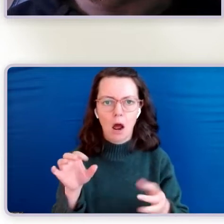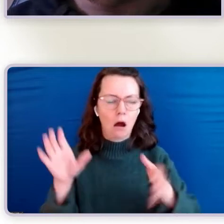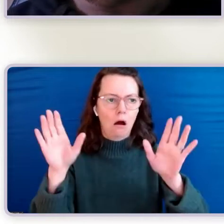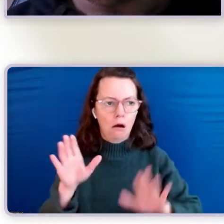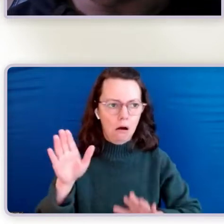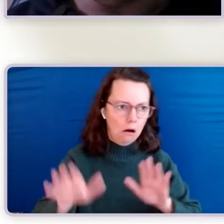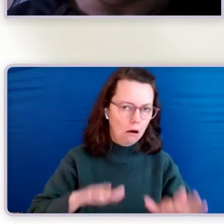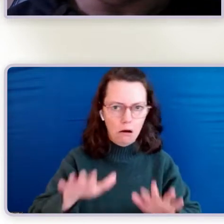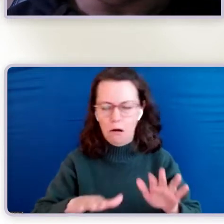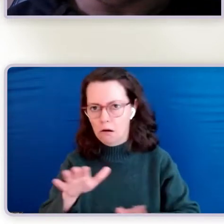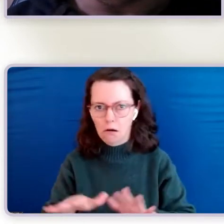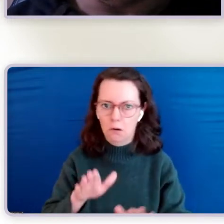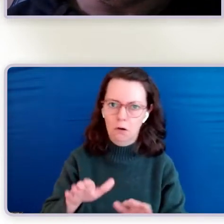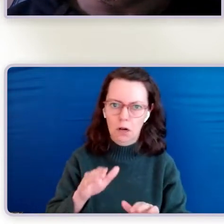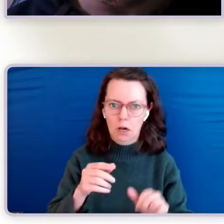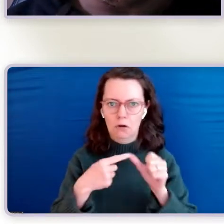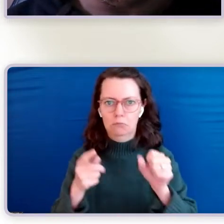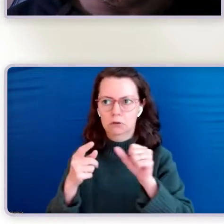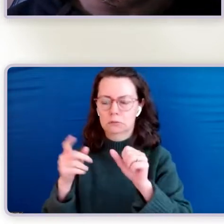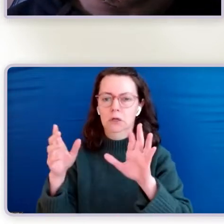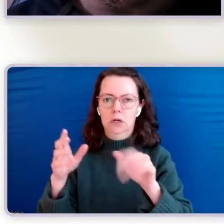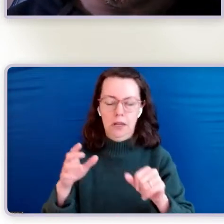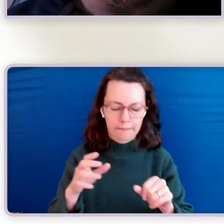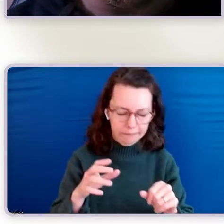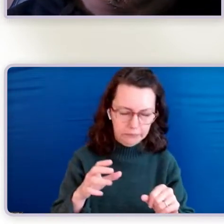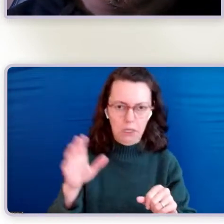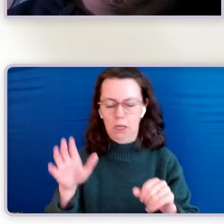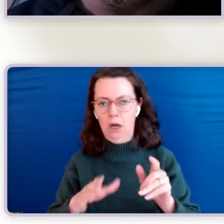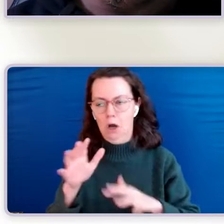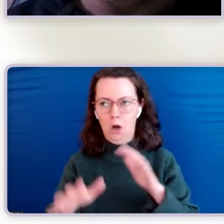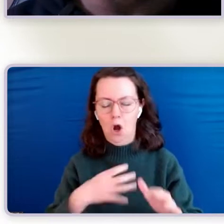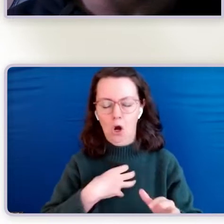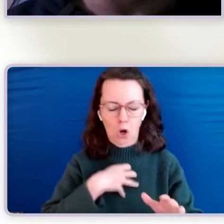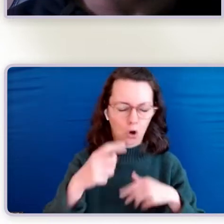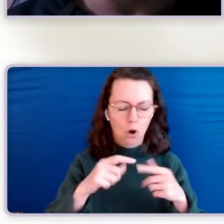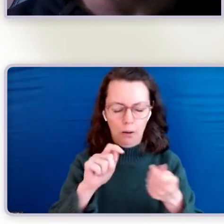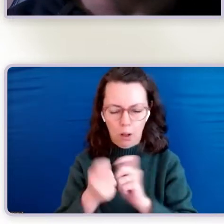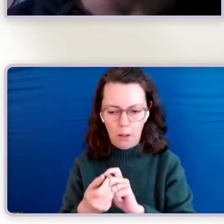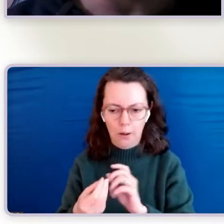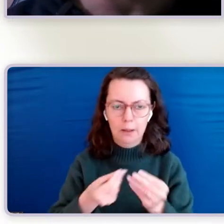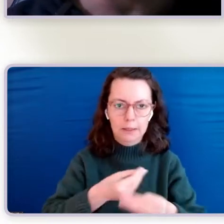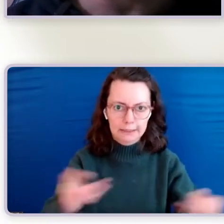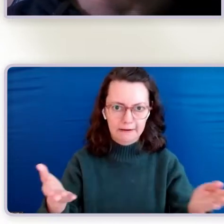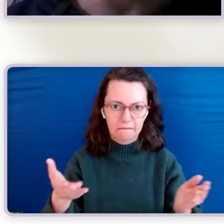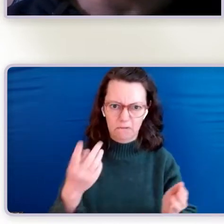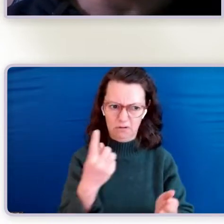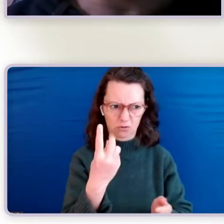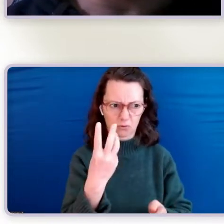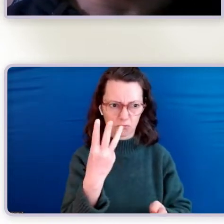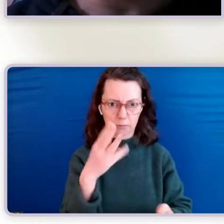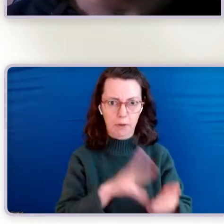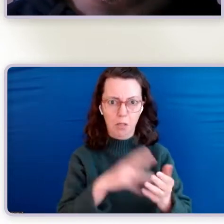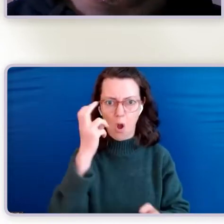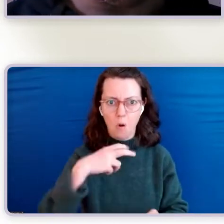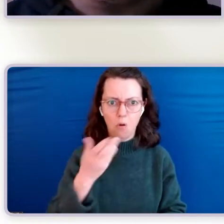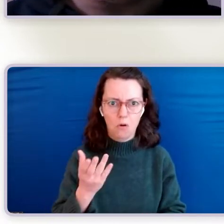Will said, often is months out of date by the time that accessible information comes out. So Will, in terms of what the